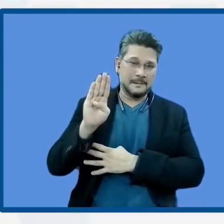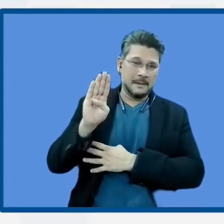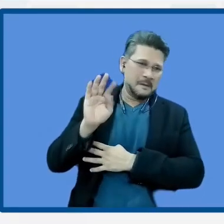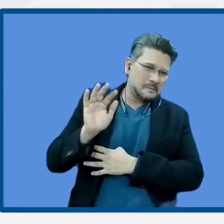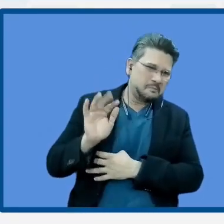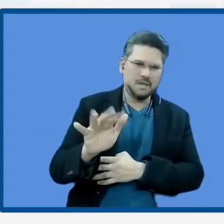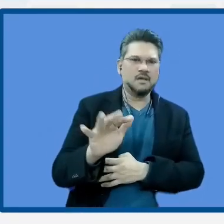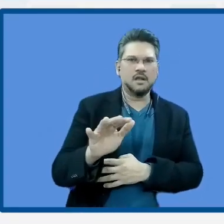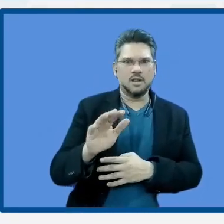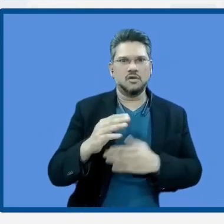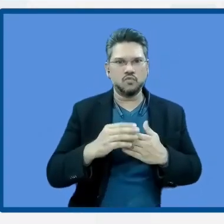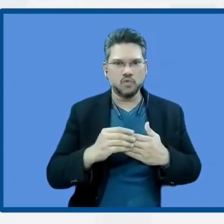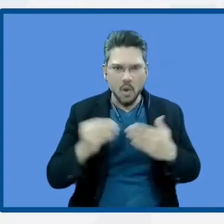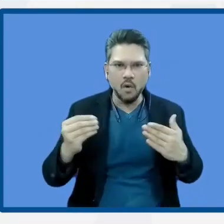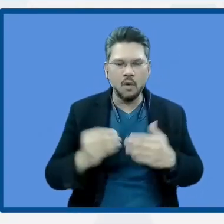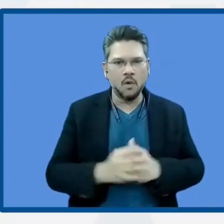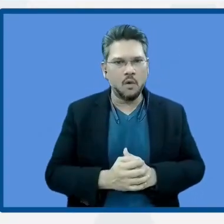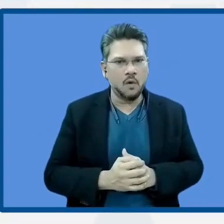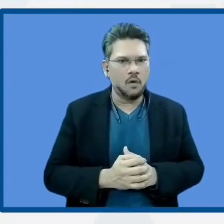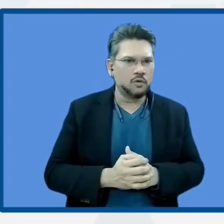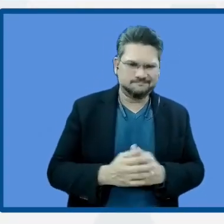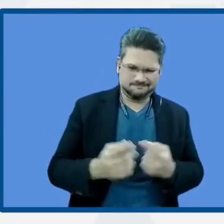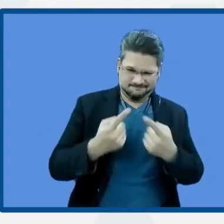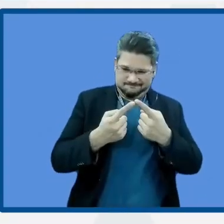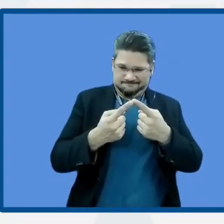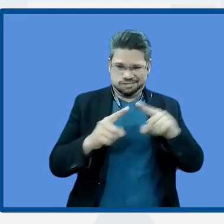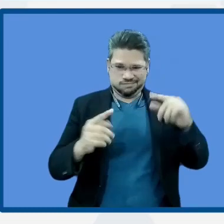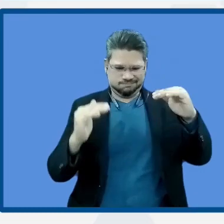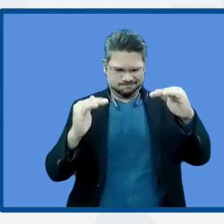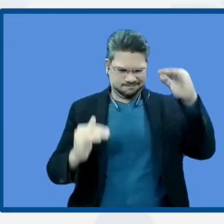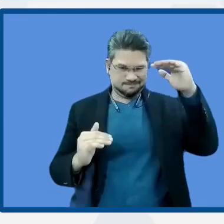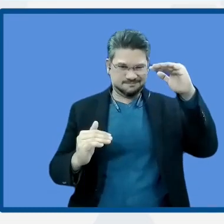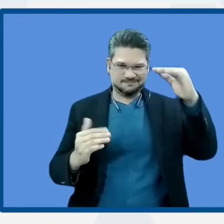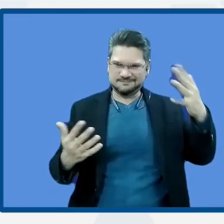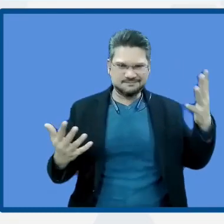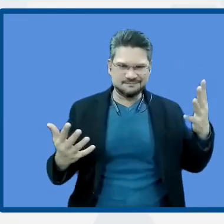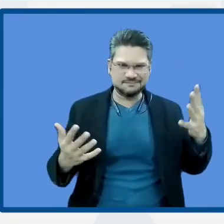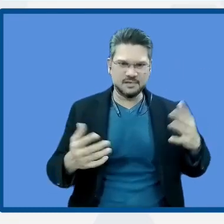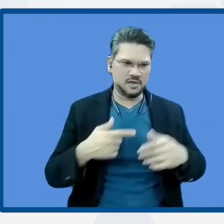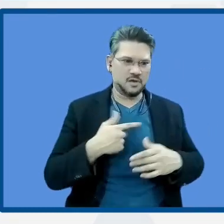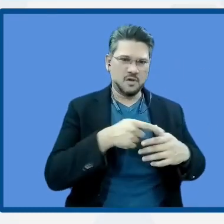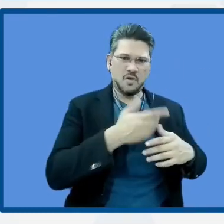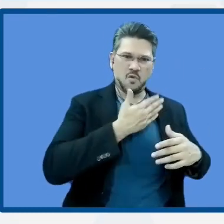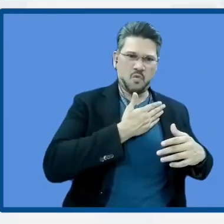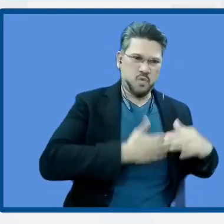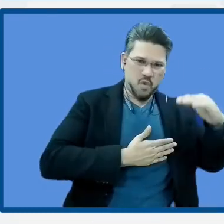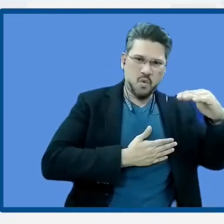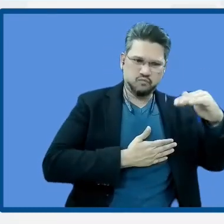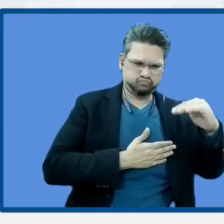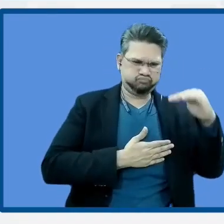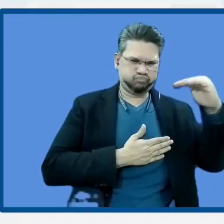So that's a difference, a proportion of 15:1 between what's needed and what is actually